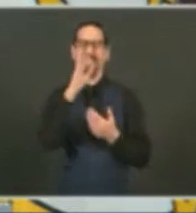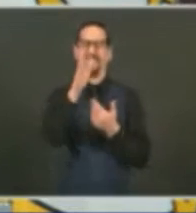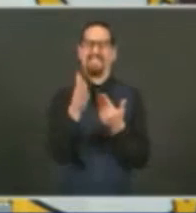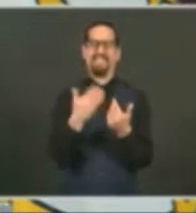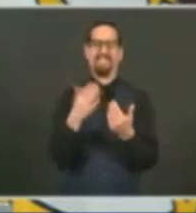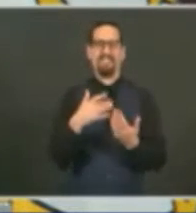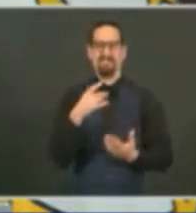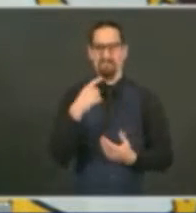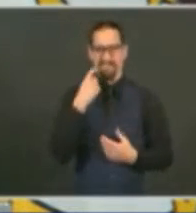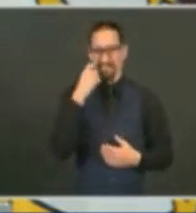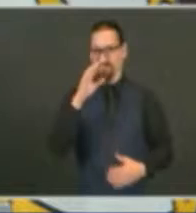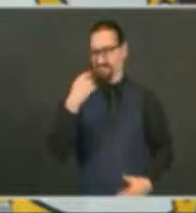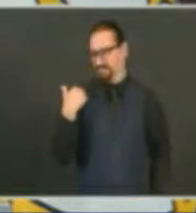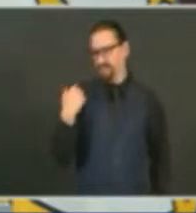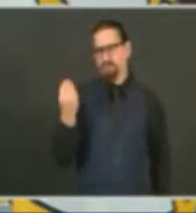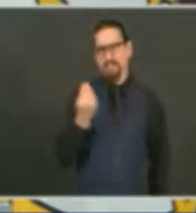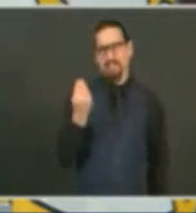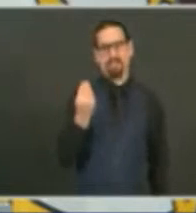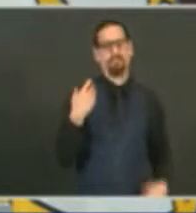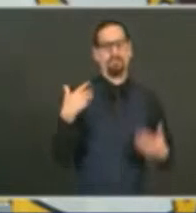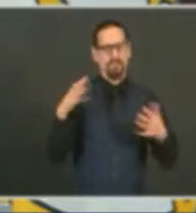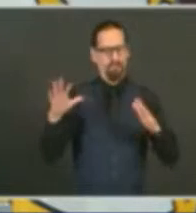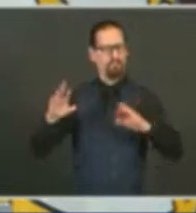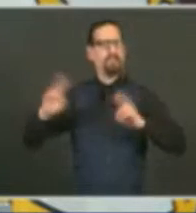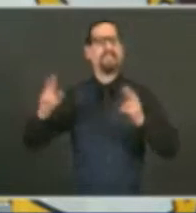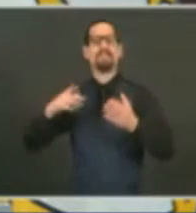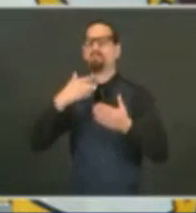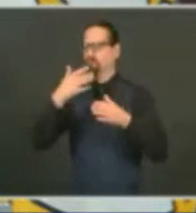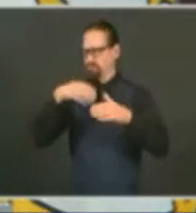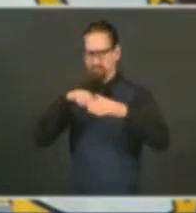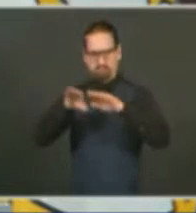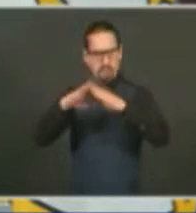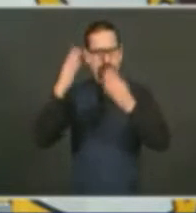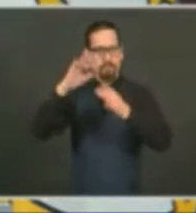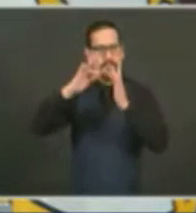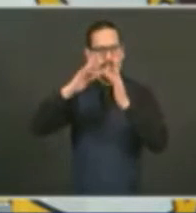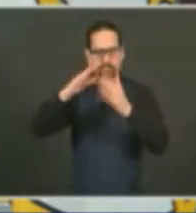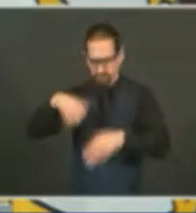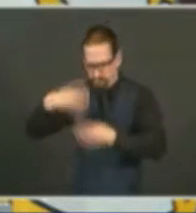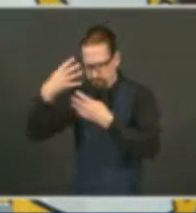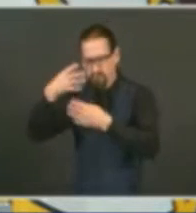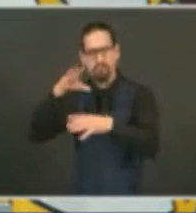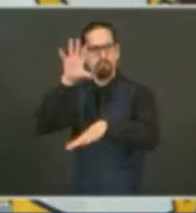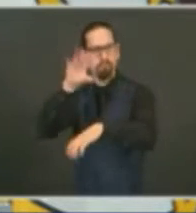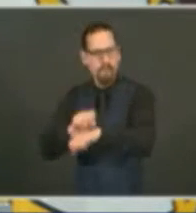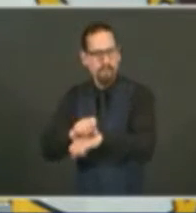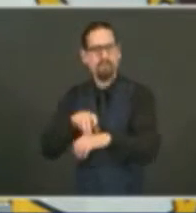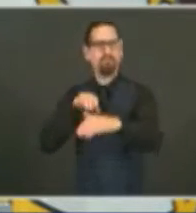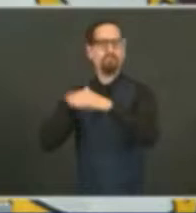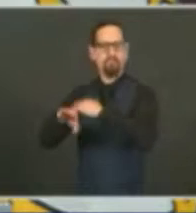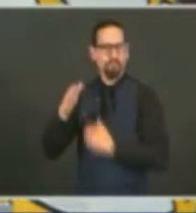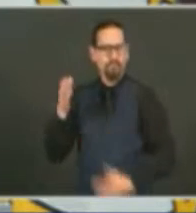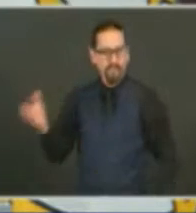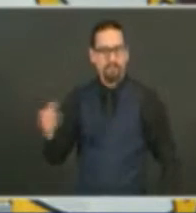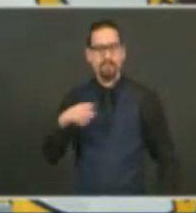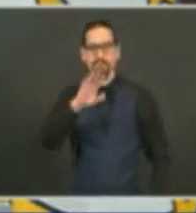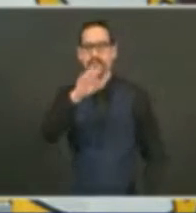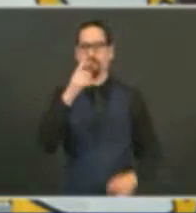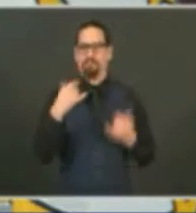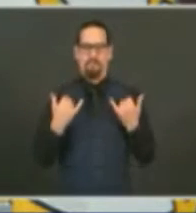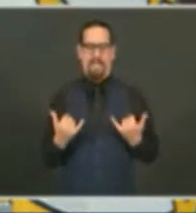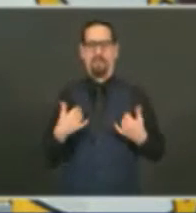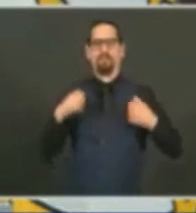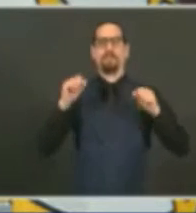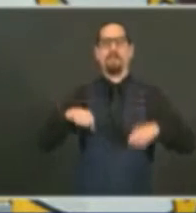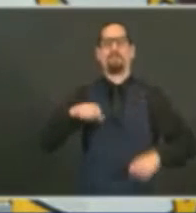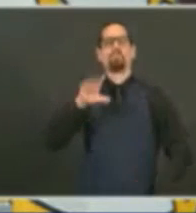have capacity, sign up, go get one. We have capacity to run 500 tests per day at